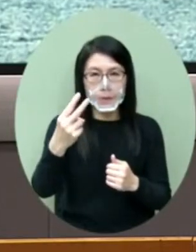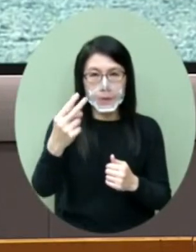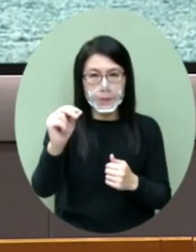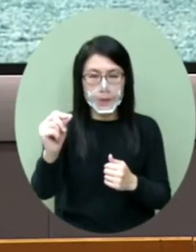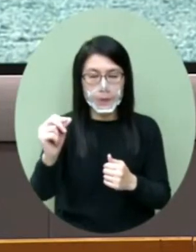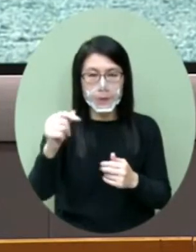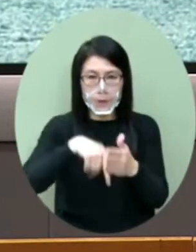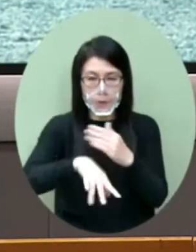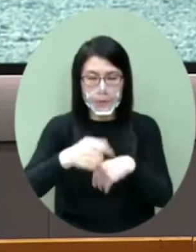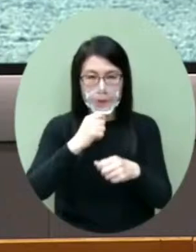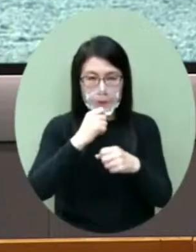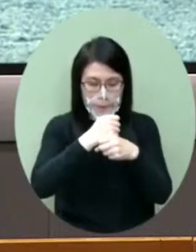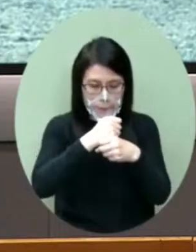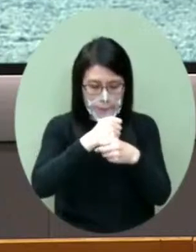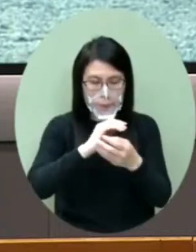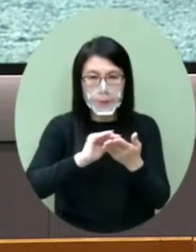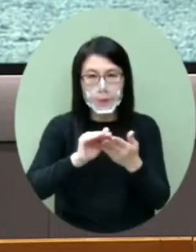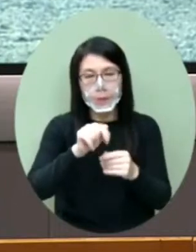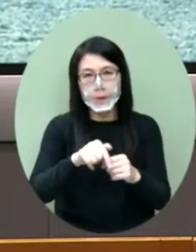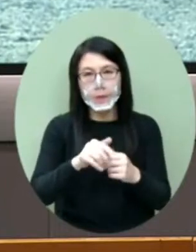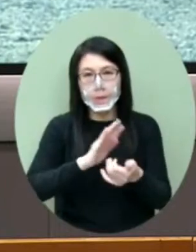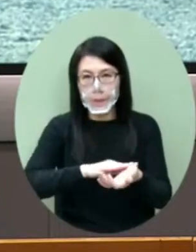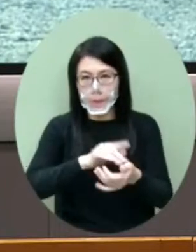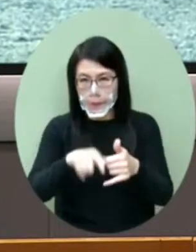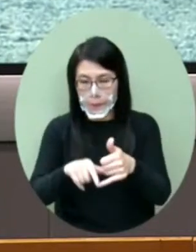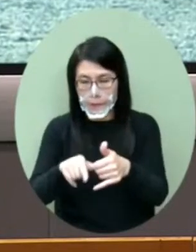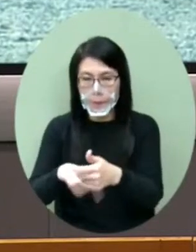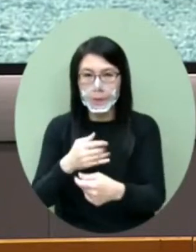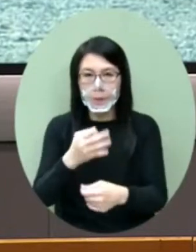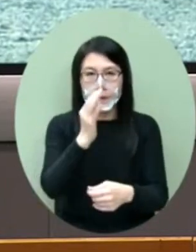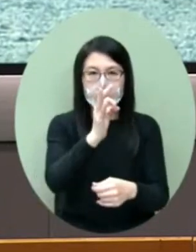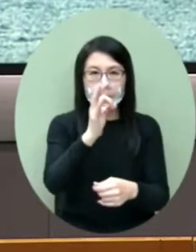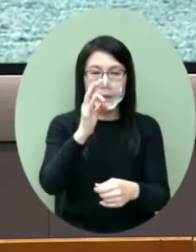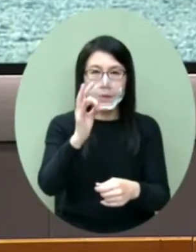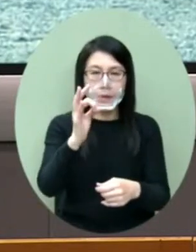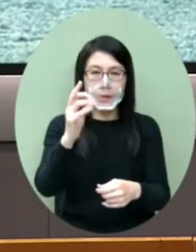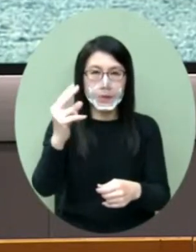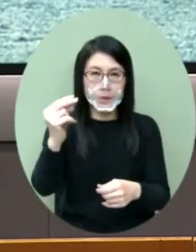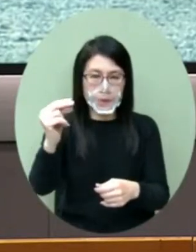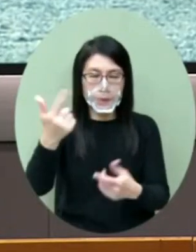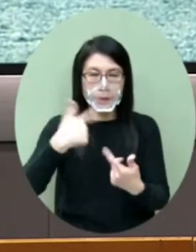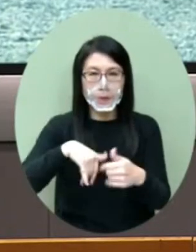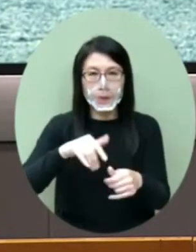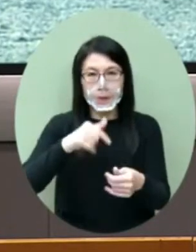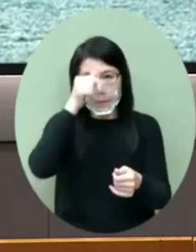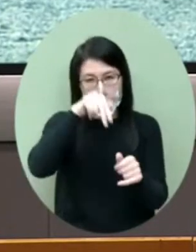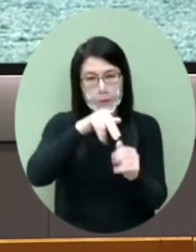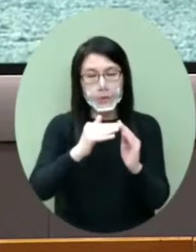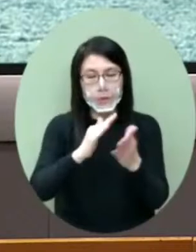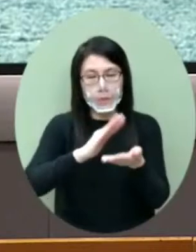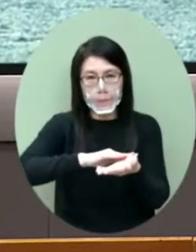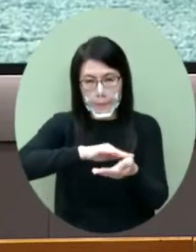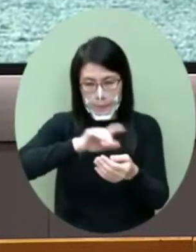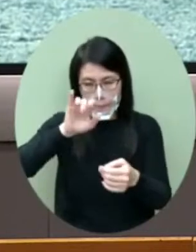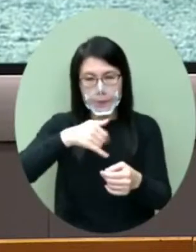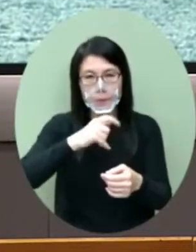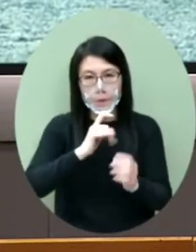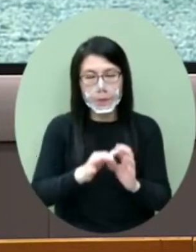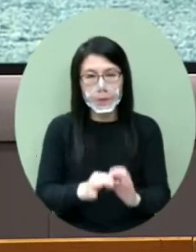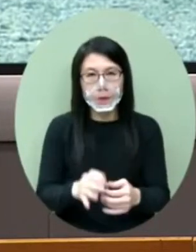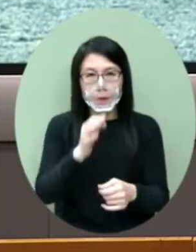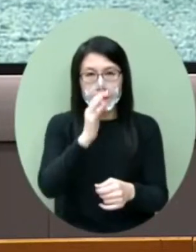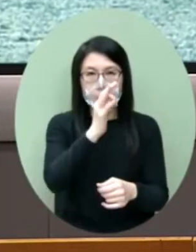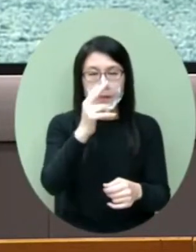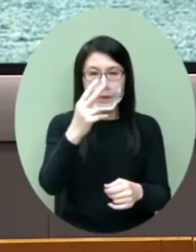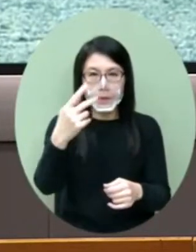410,064 RAT cases. Of the 3,227 cases, 337 of them are